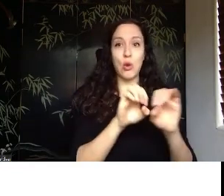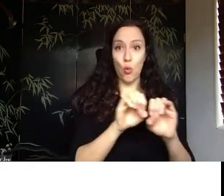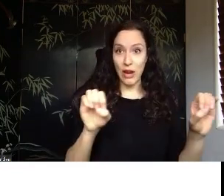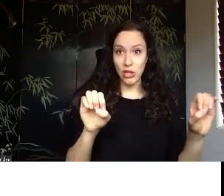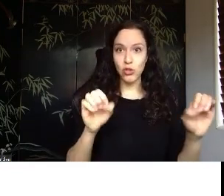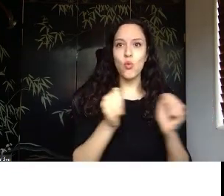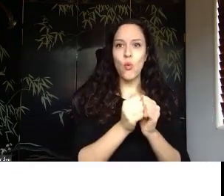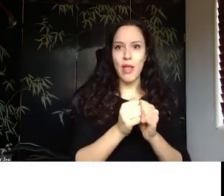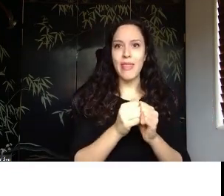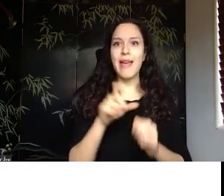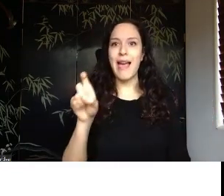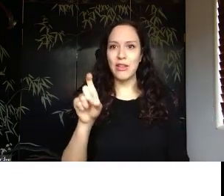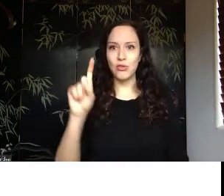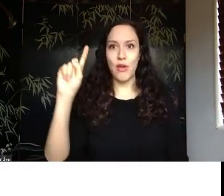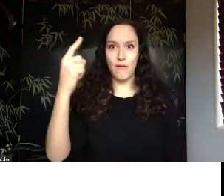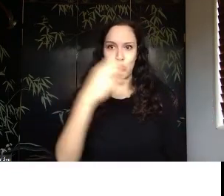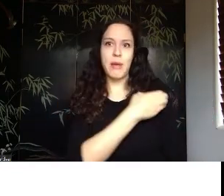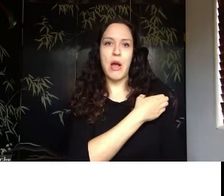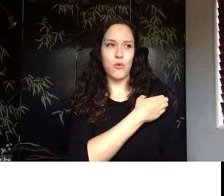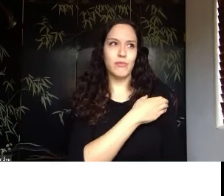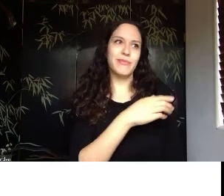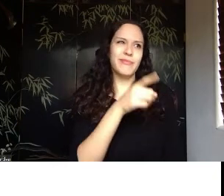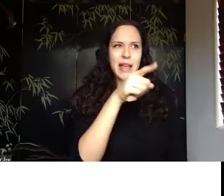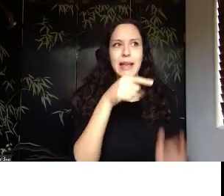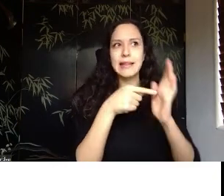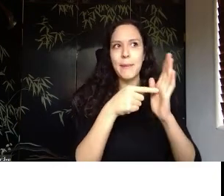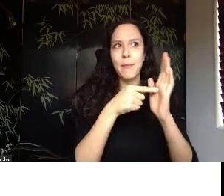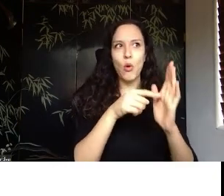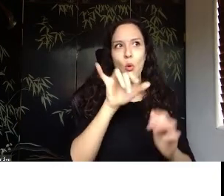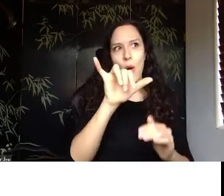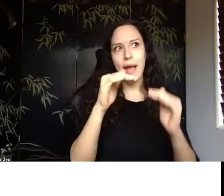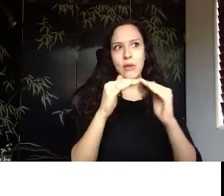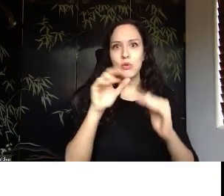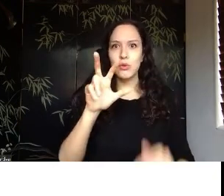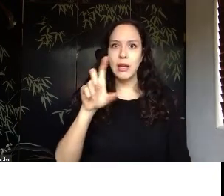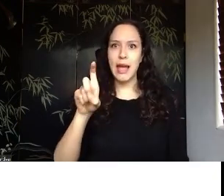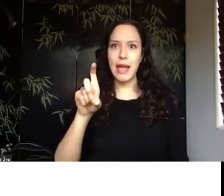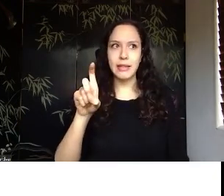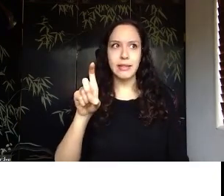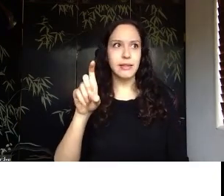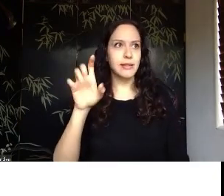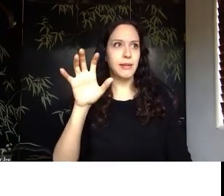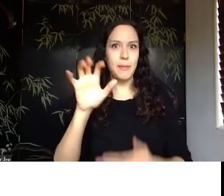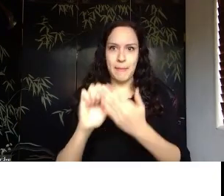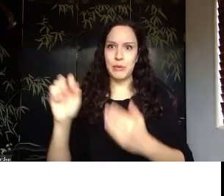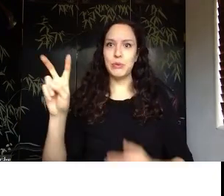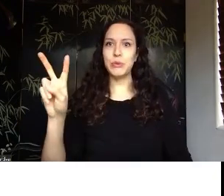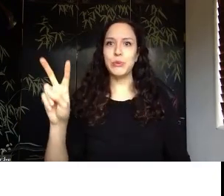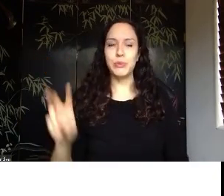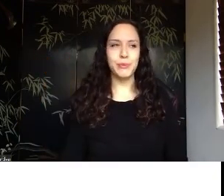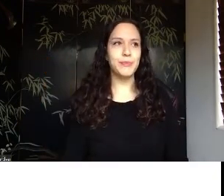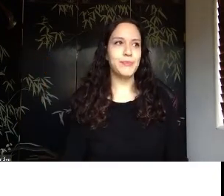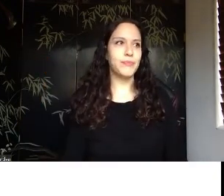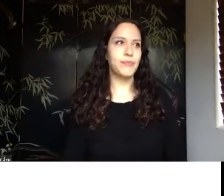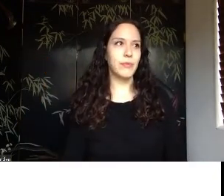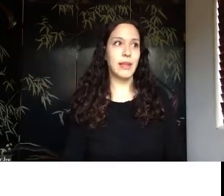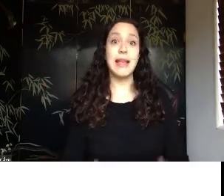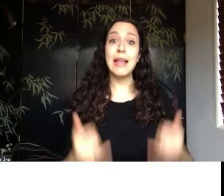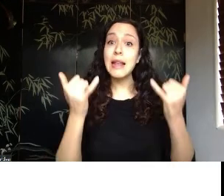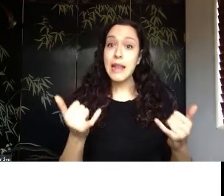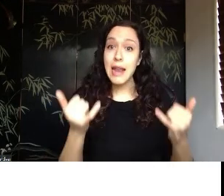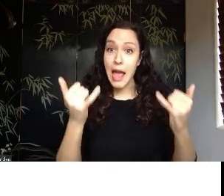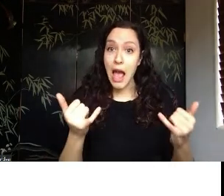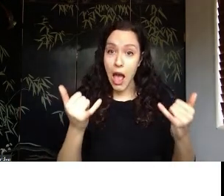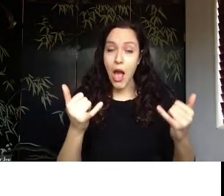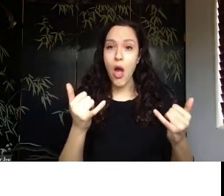like 3x minus 2. Okay, now let's actually start graphing this line. Okay, let's make sure we